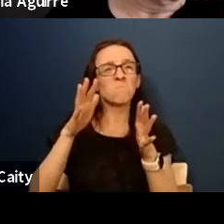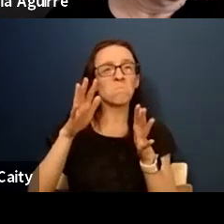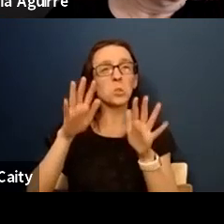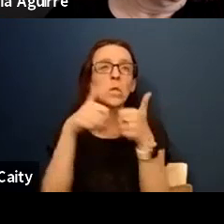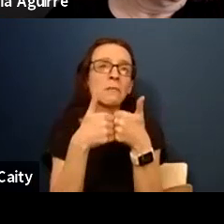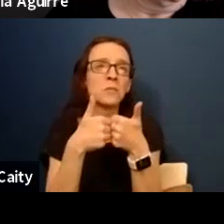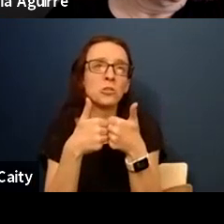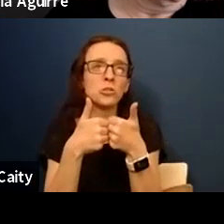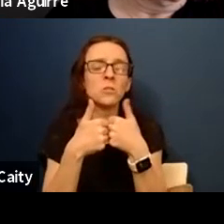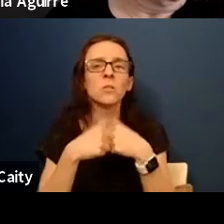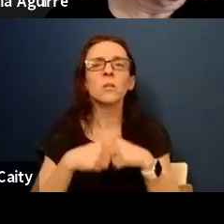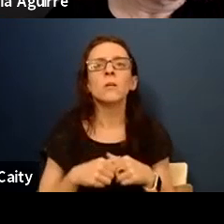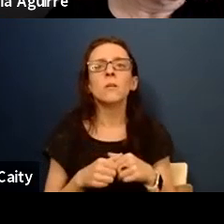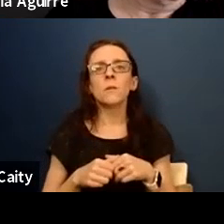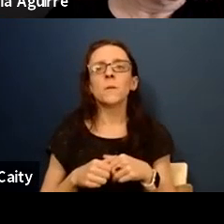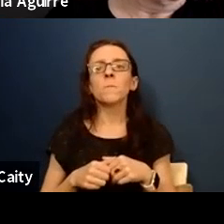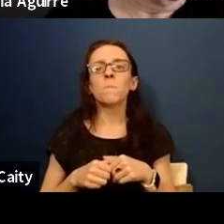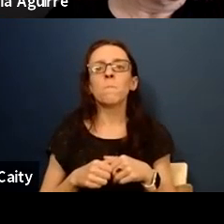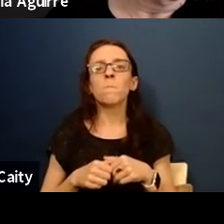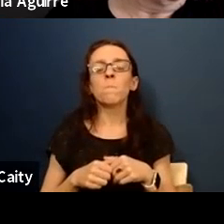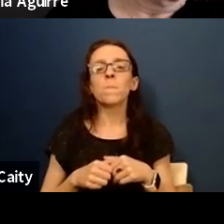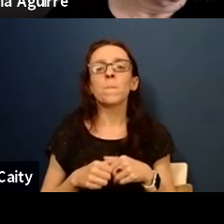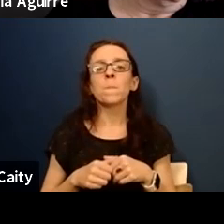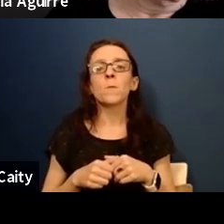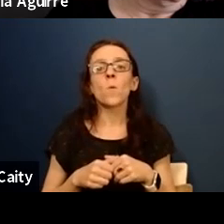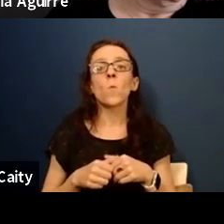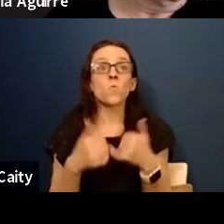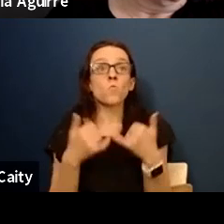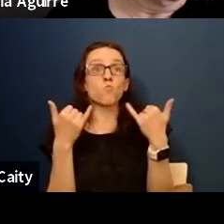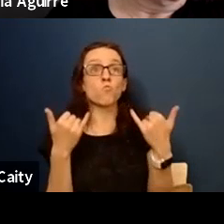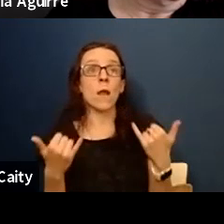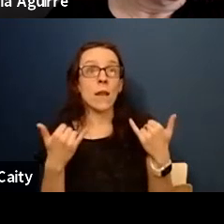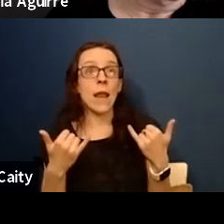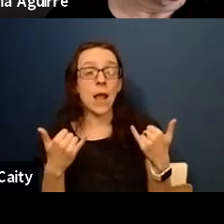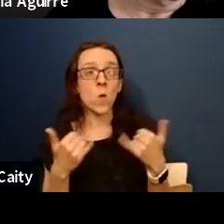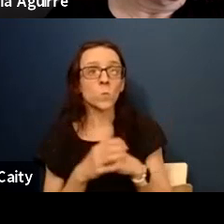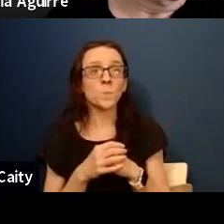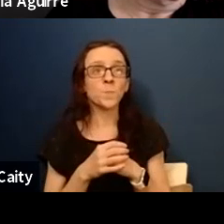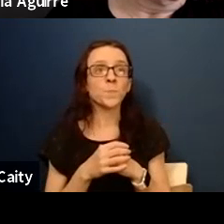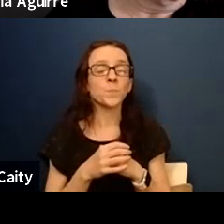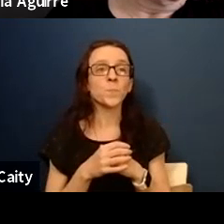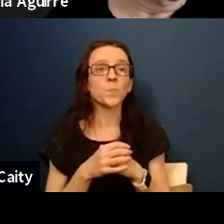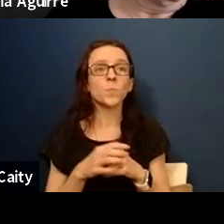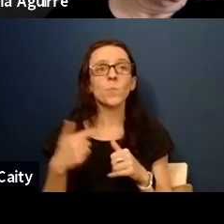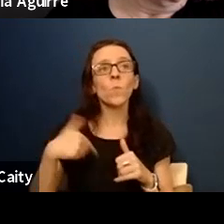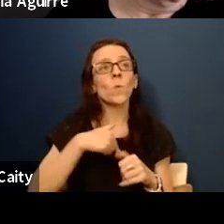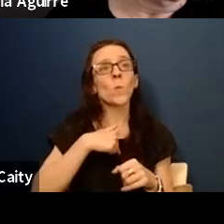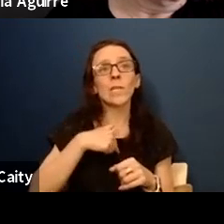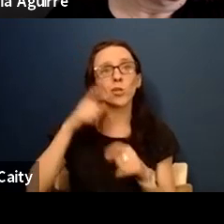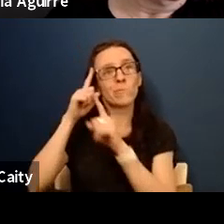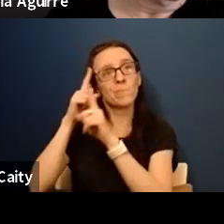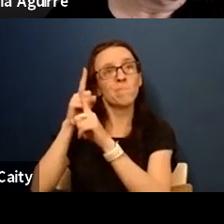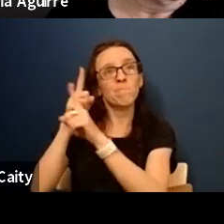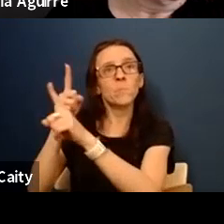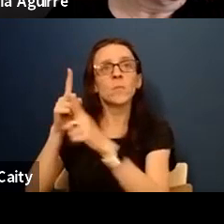And so where we are right now is working to